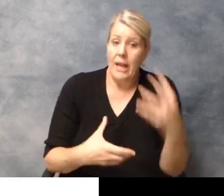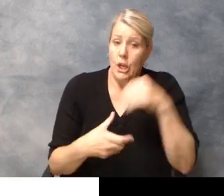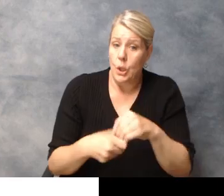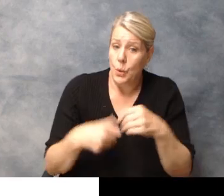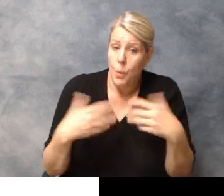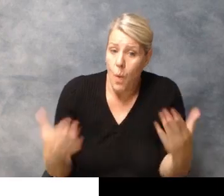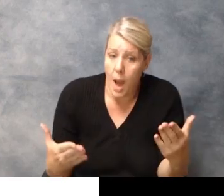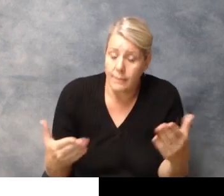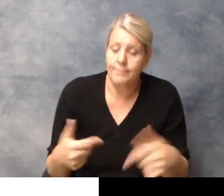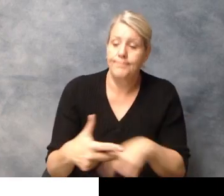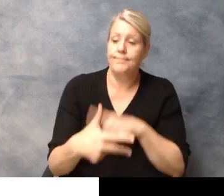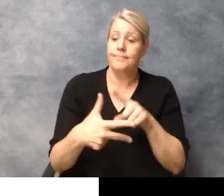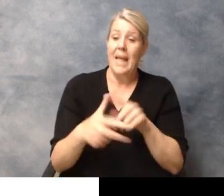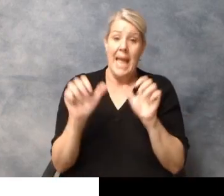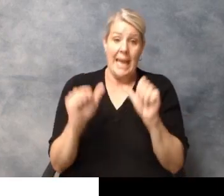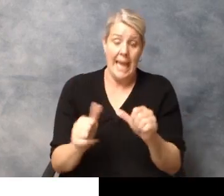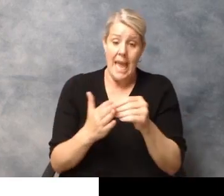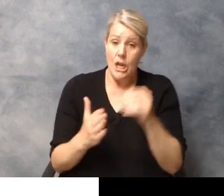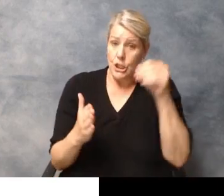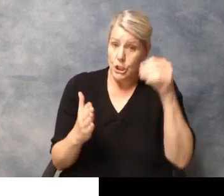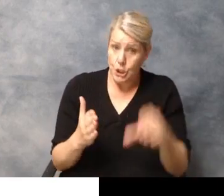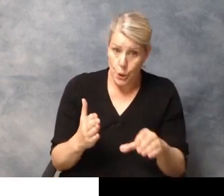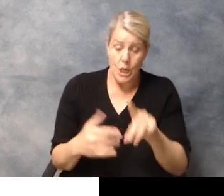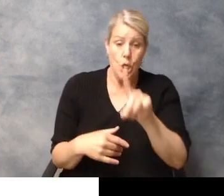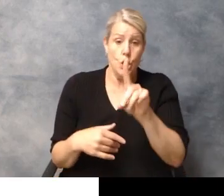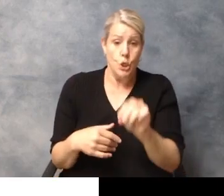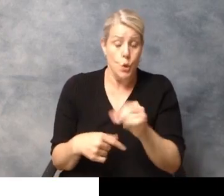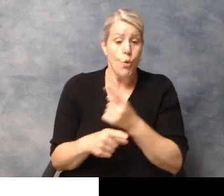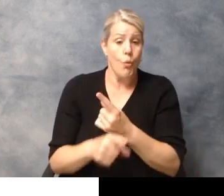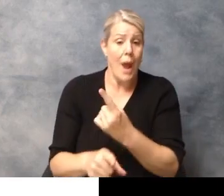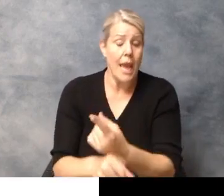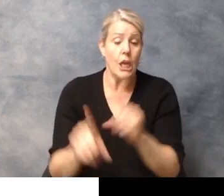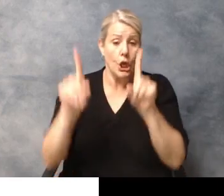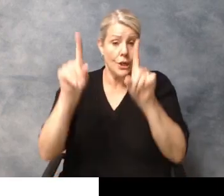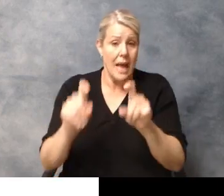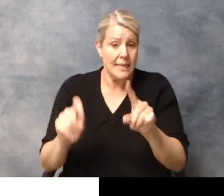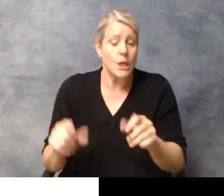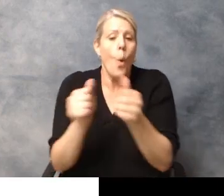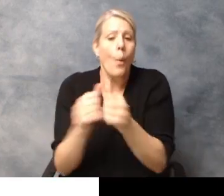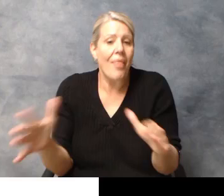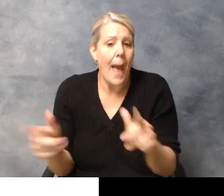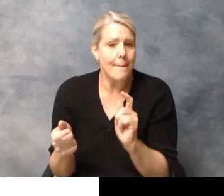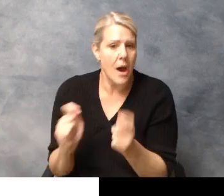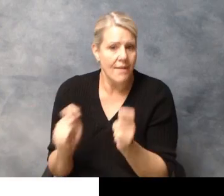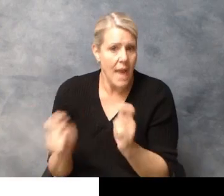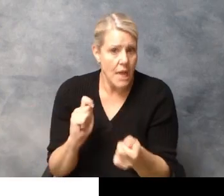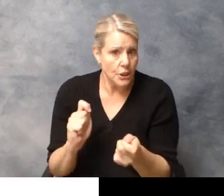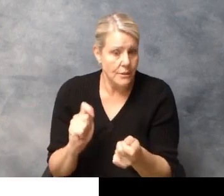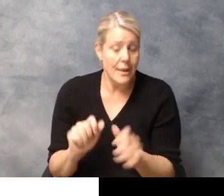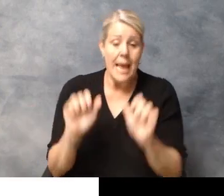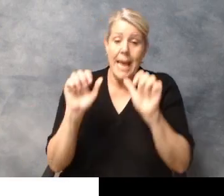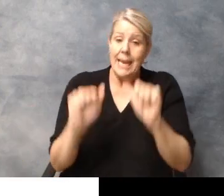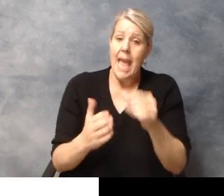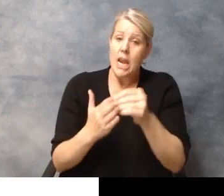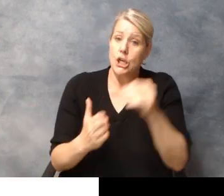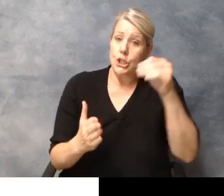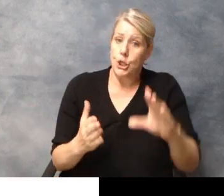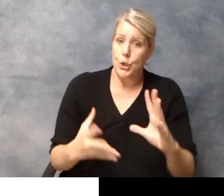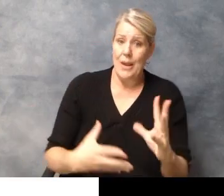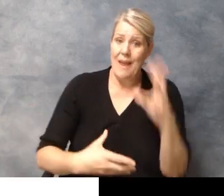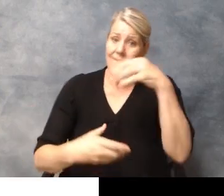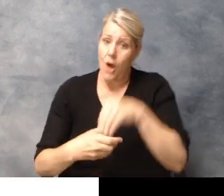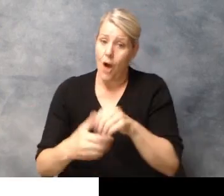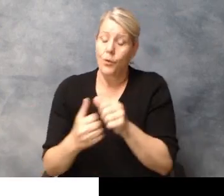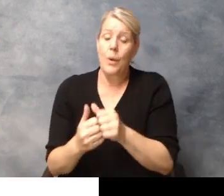student participate in the regular state assessment without accommodations? Can the student participate in the regular state